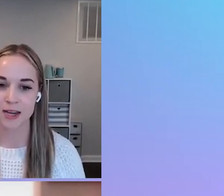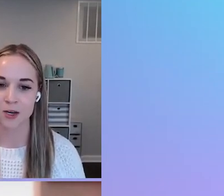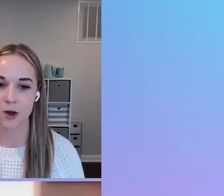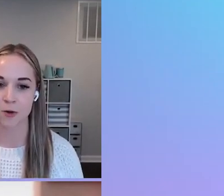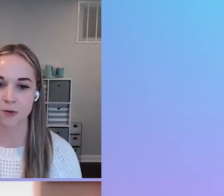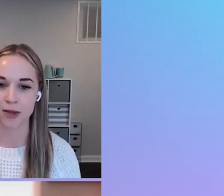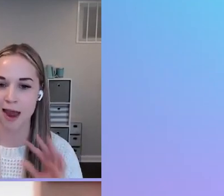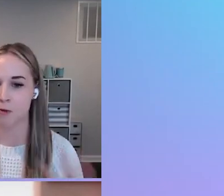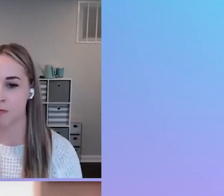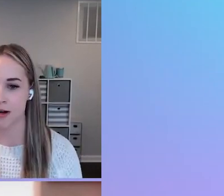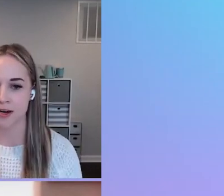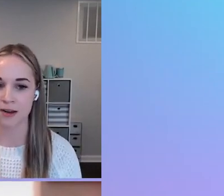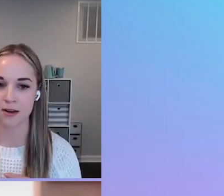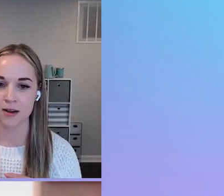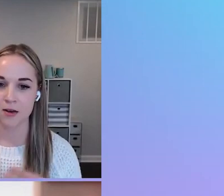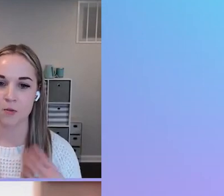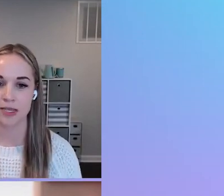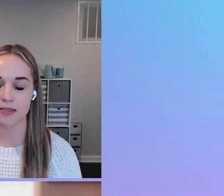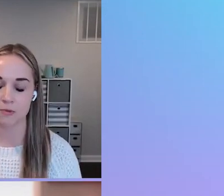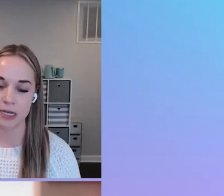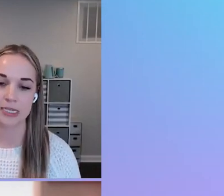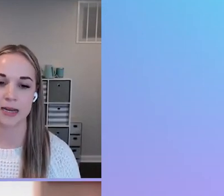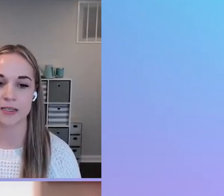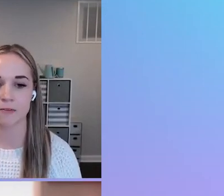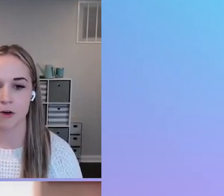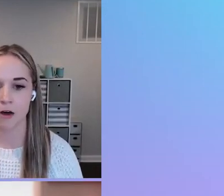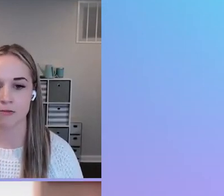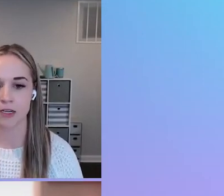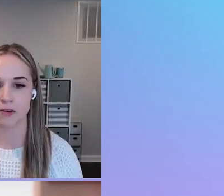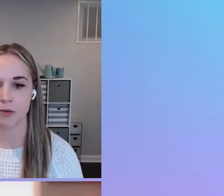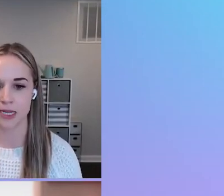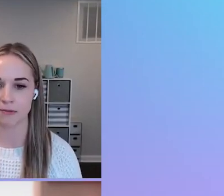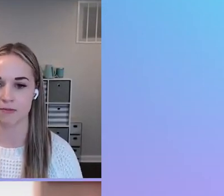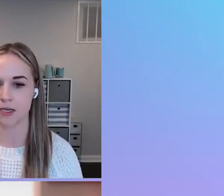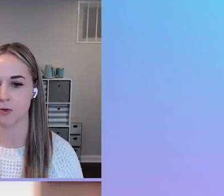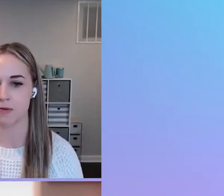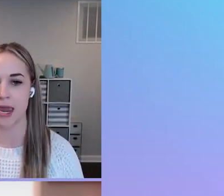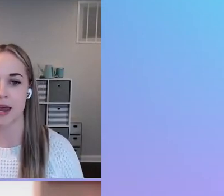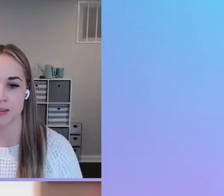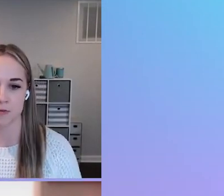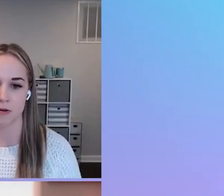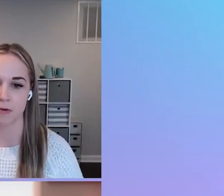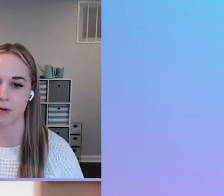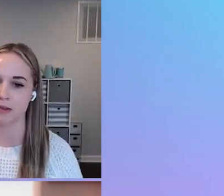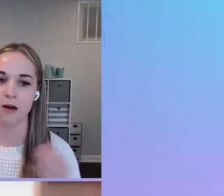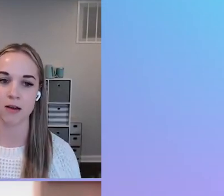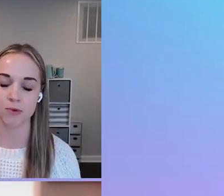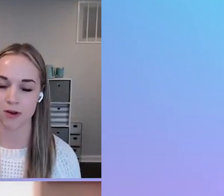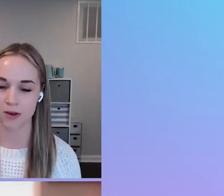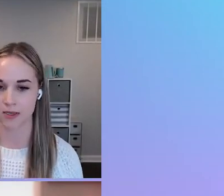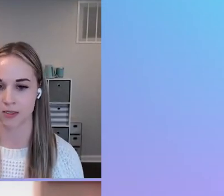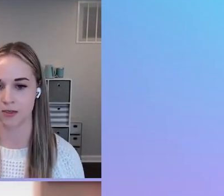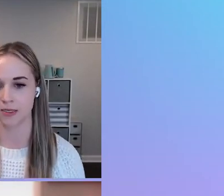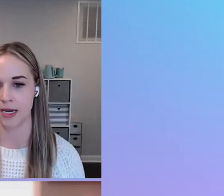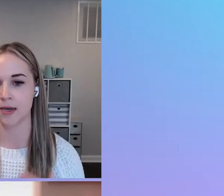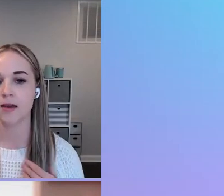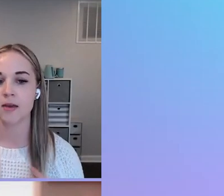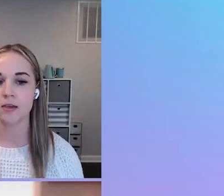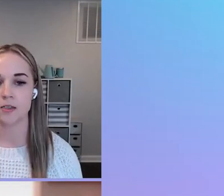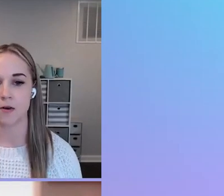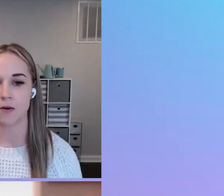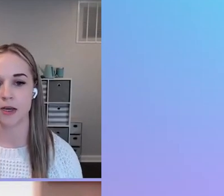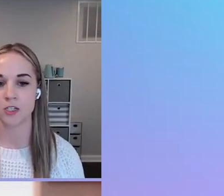to us, and they know like how we work and when to get us involved and what types of things we may ask for, what the audit process looks